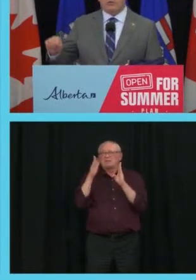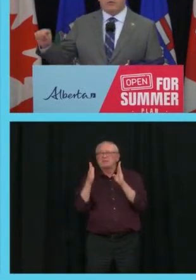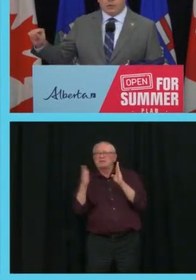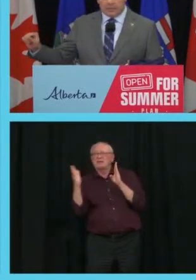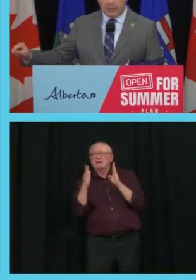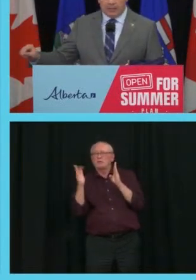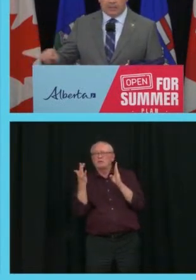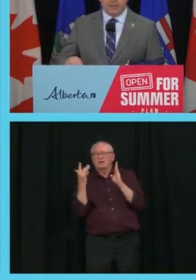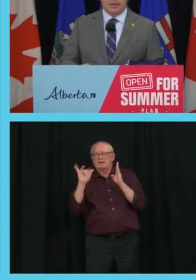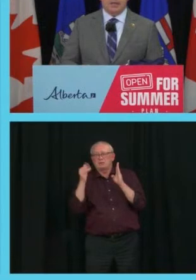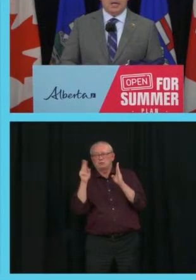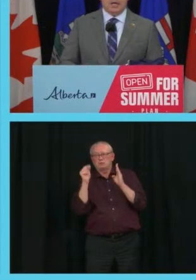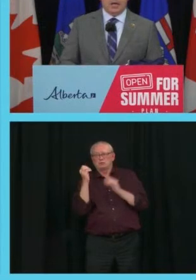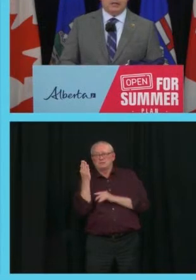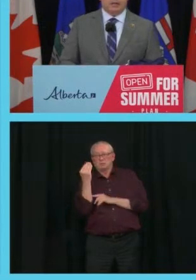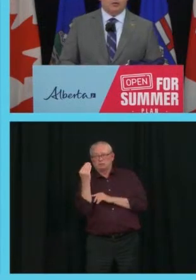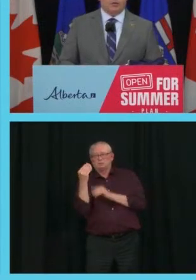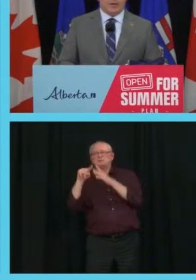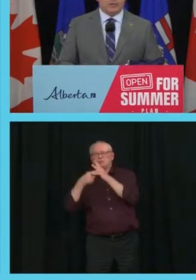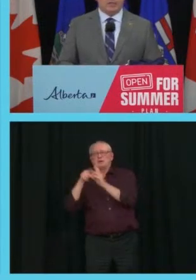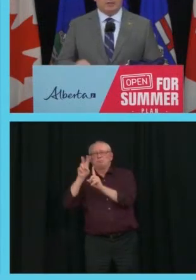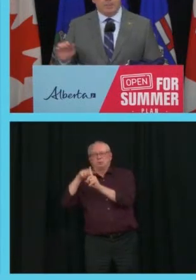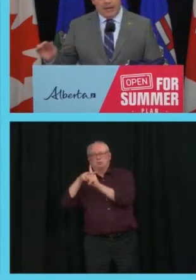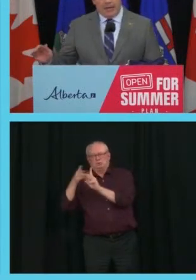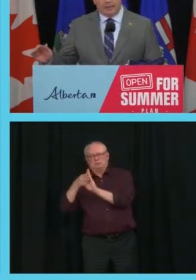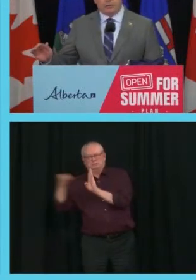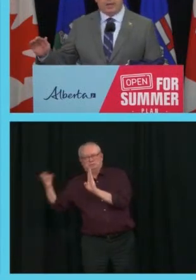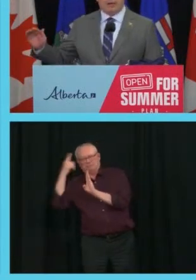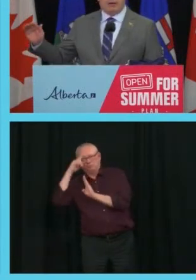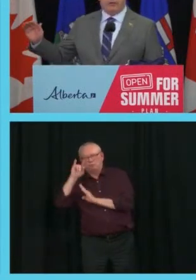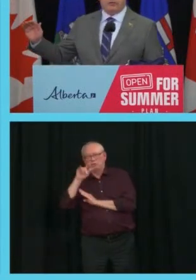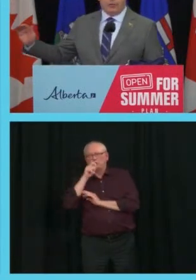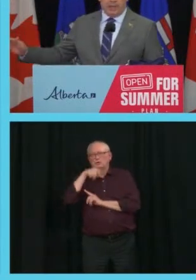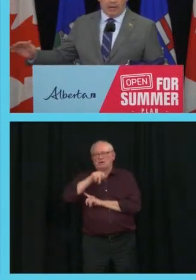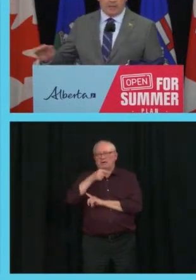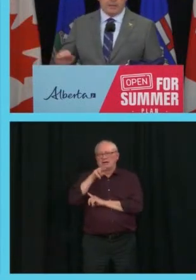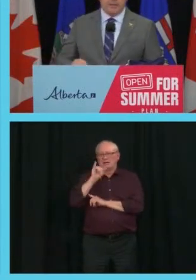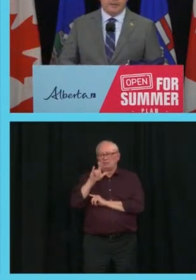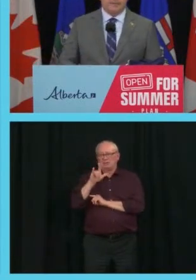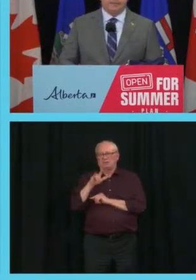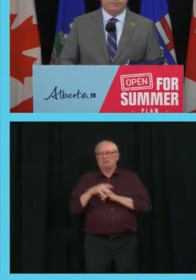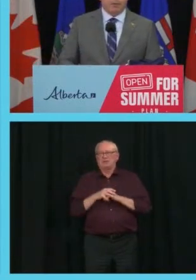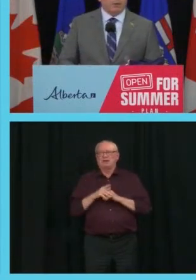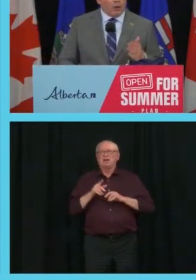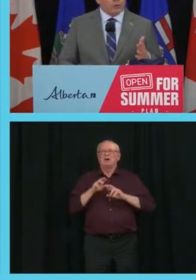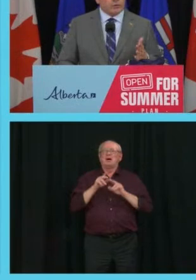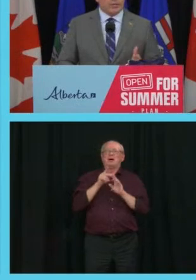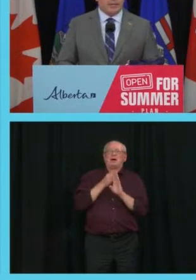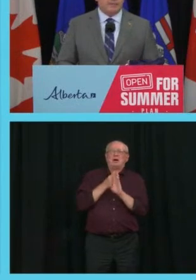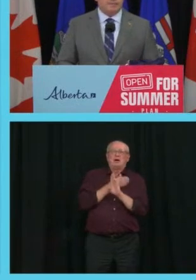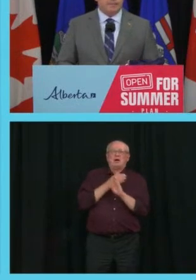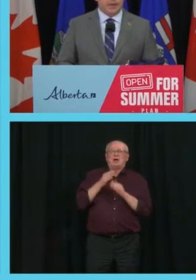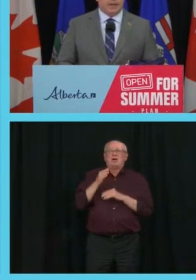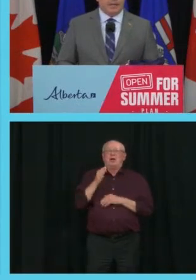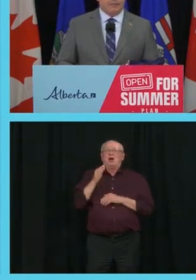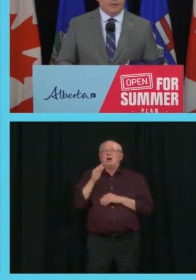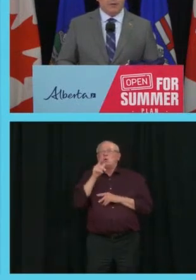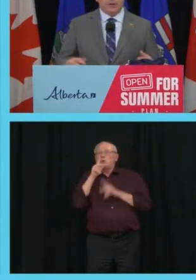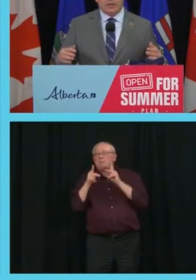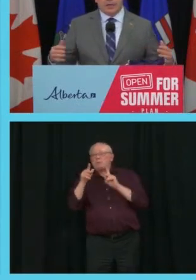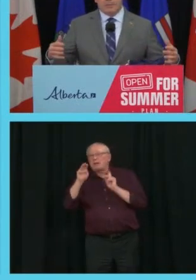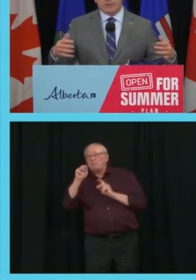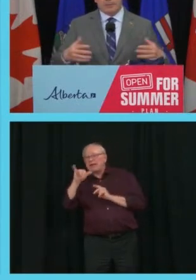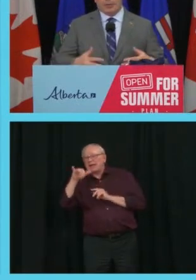on June 14th, and that those vaccinated in May could do that on the 28th. But we also said that